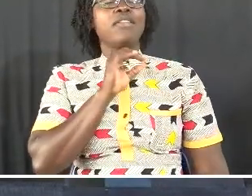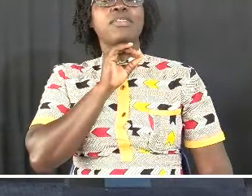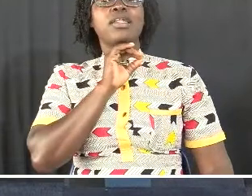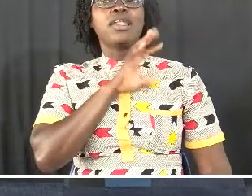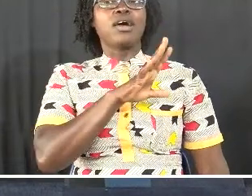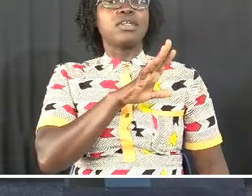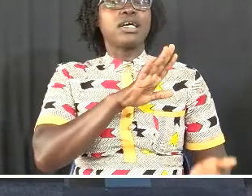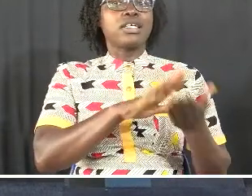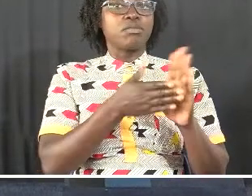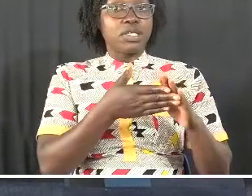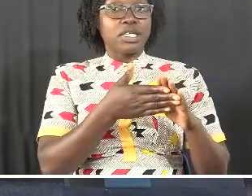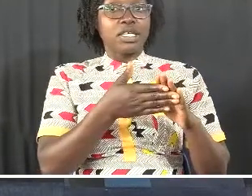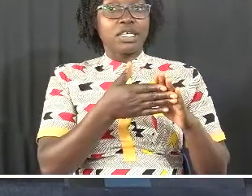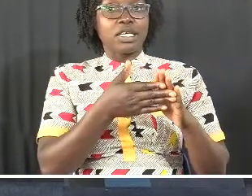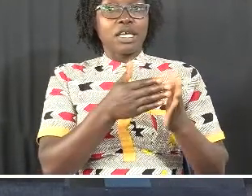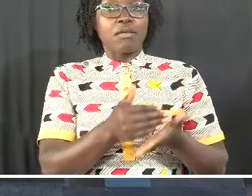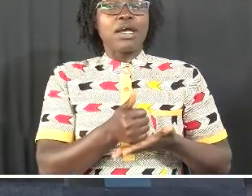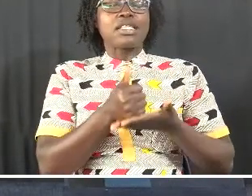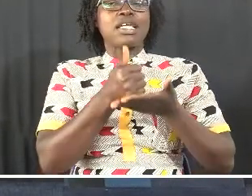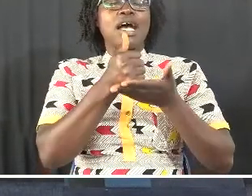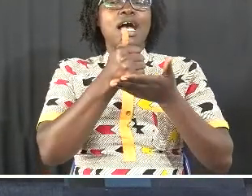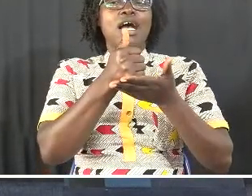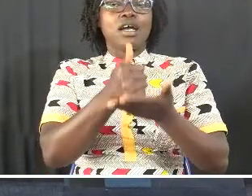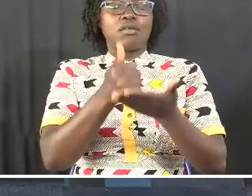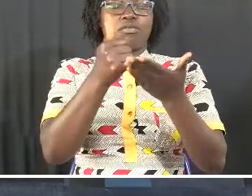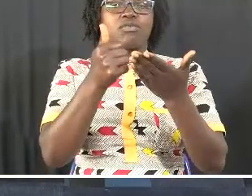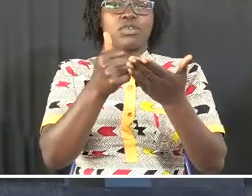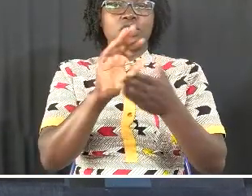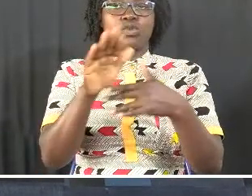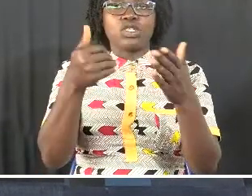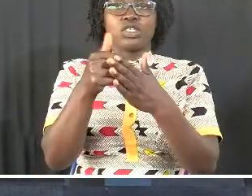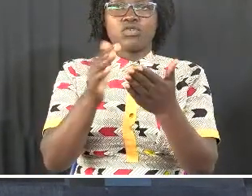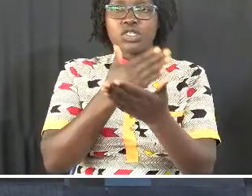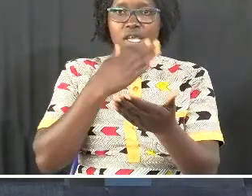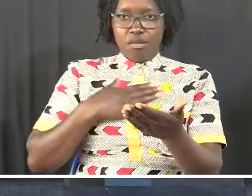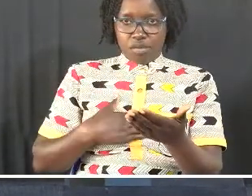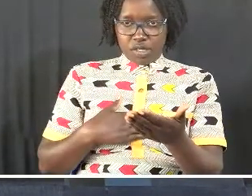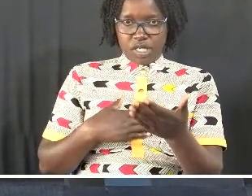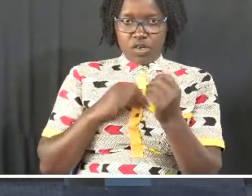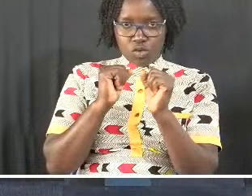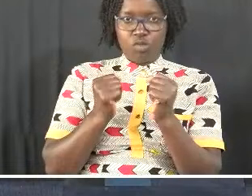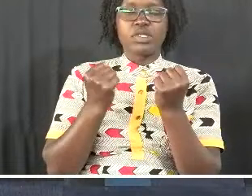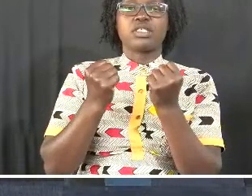is, the helpful it will be for somebody who is to be rescued.